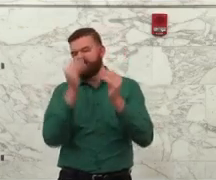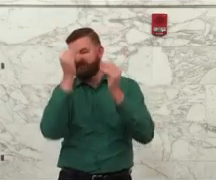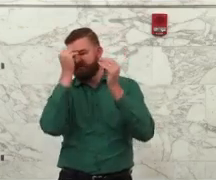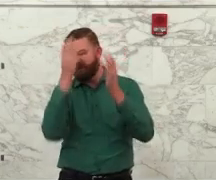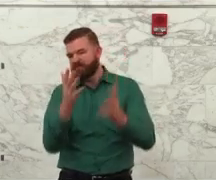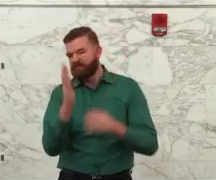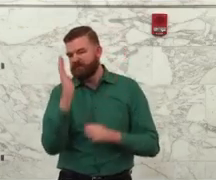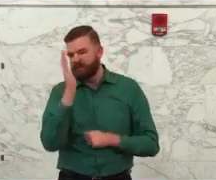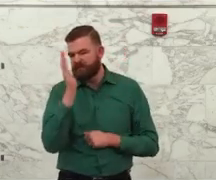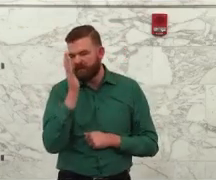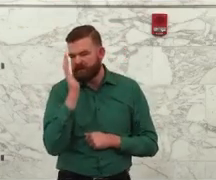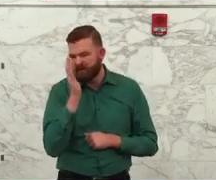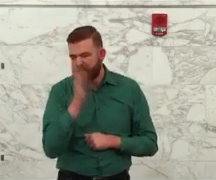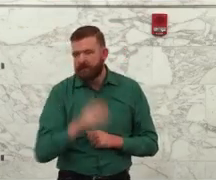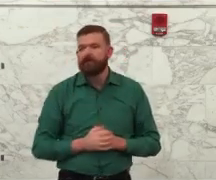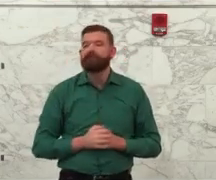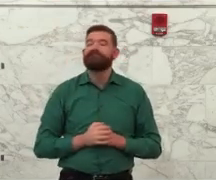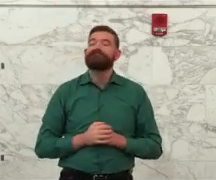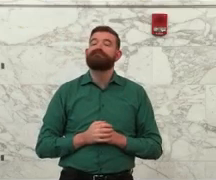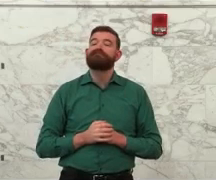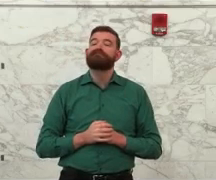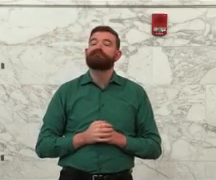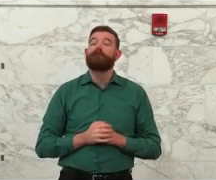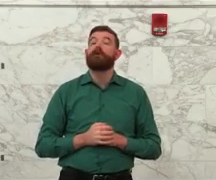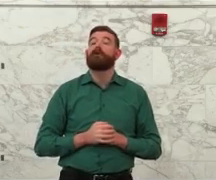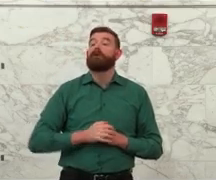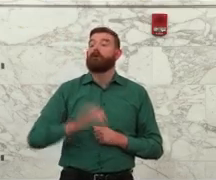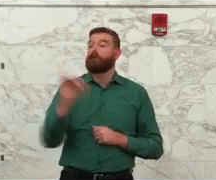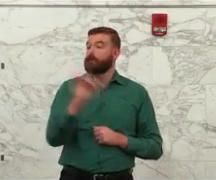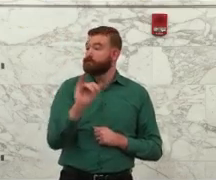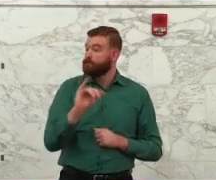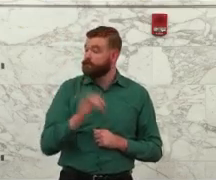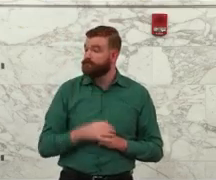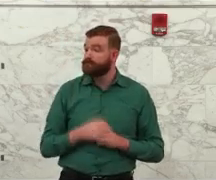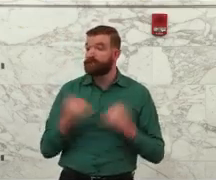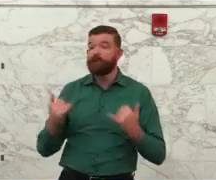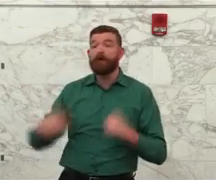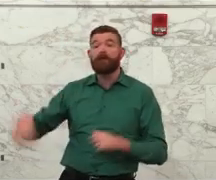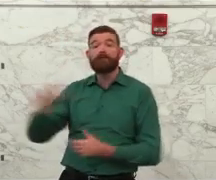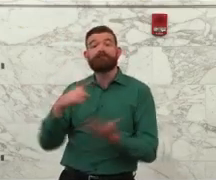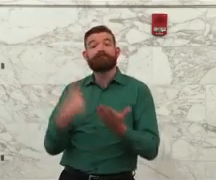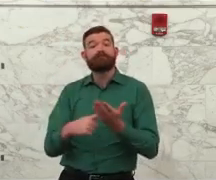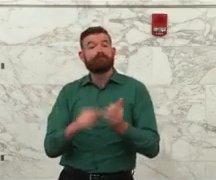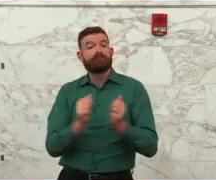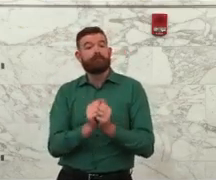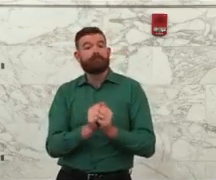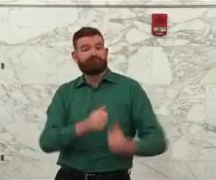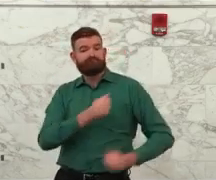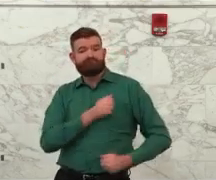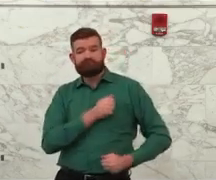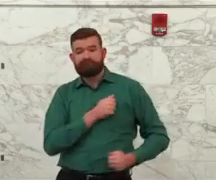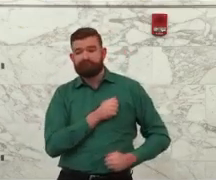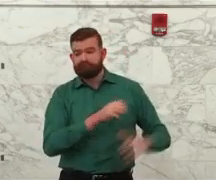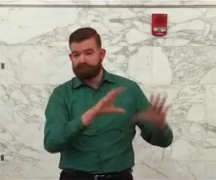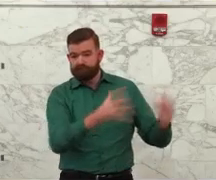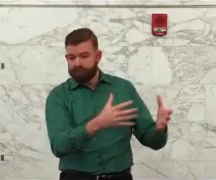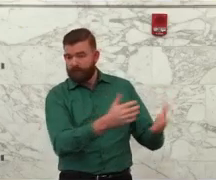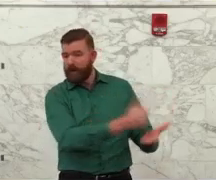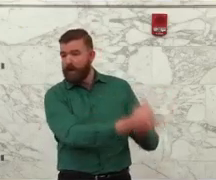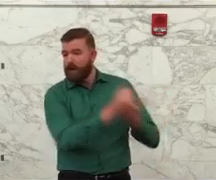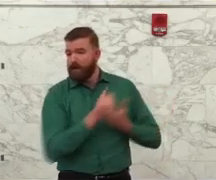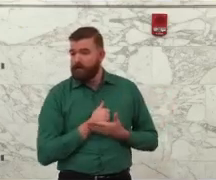relates to the ongoing deliberations with the Army Corps on reopening wings, reopening hospitals, looking